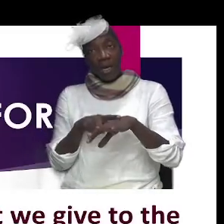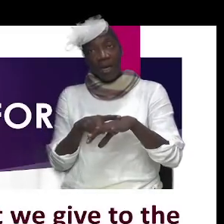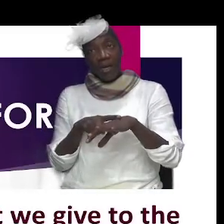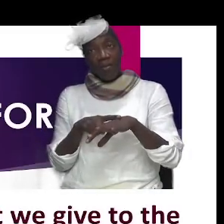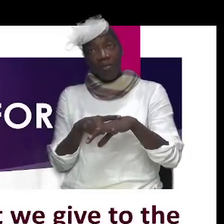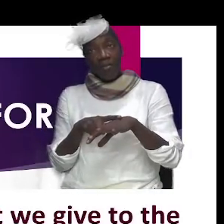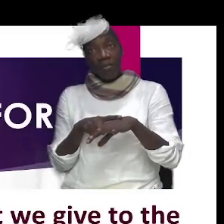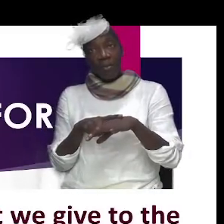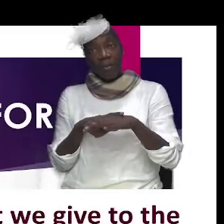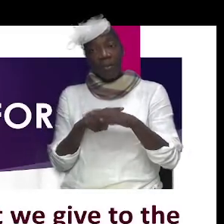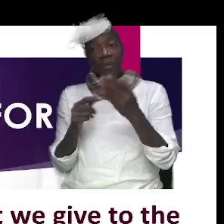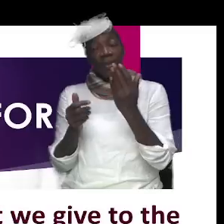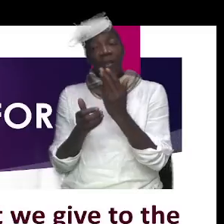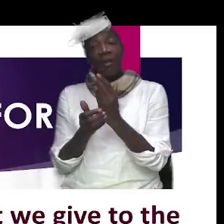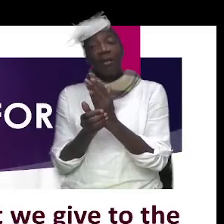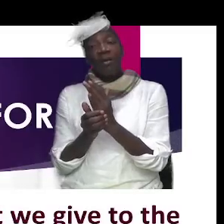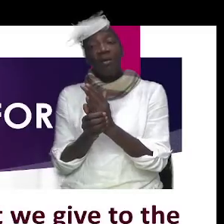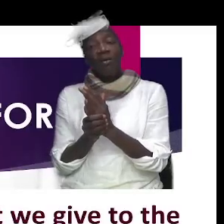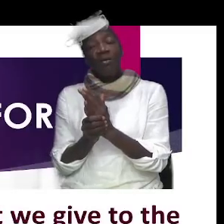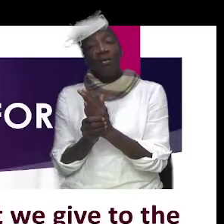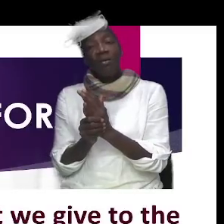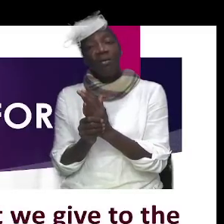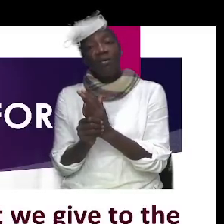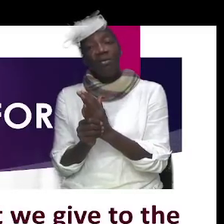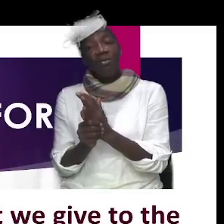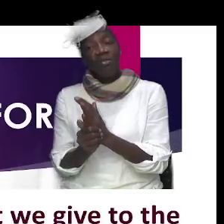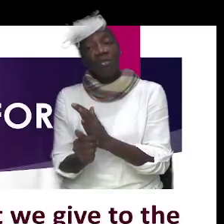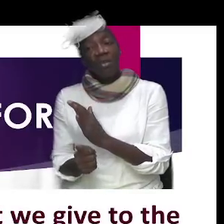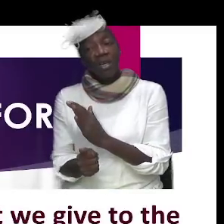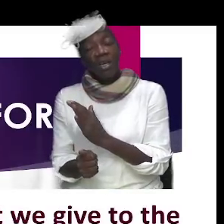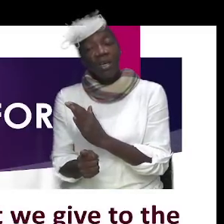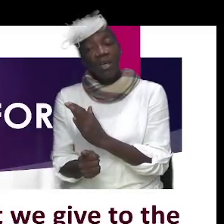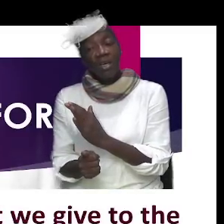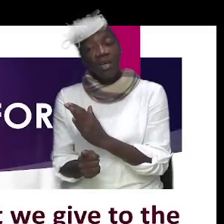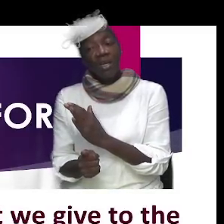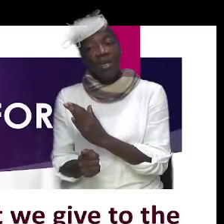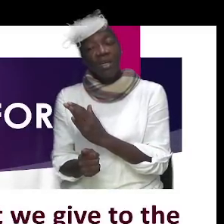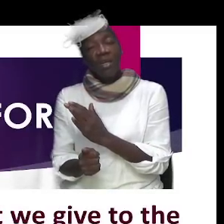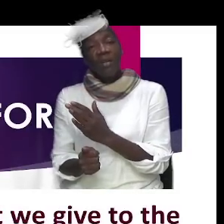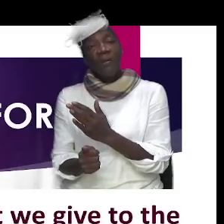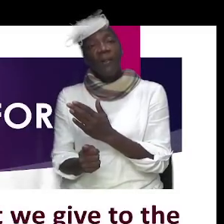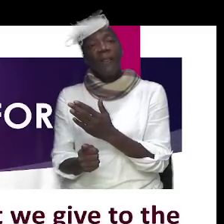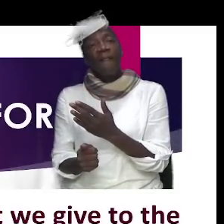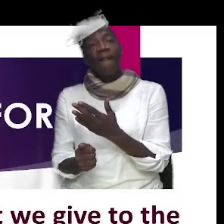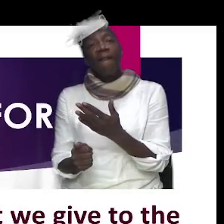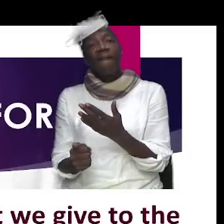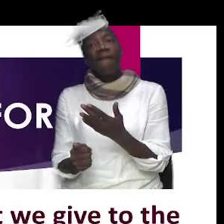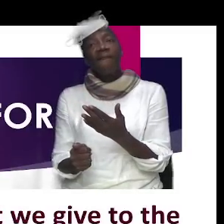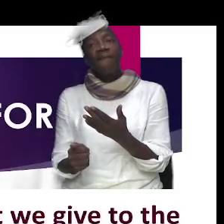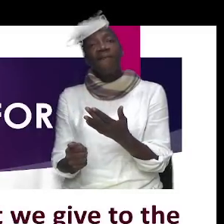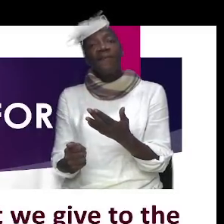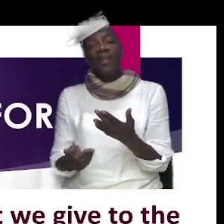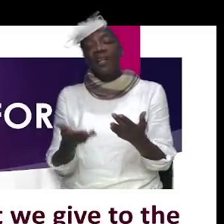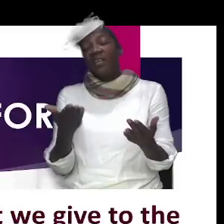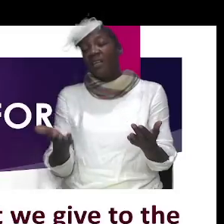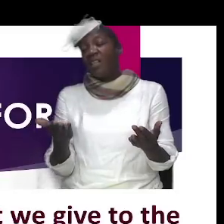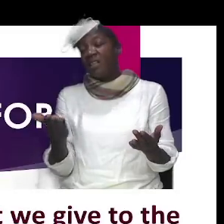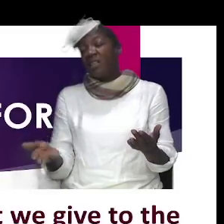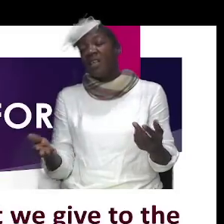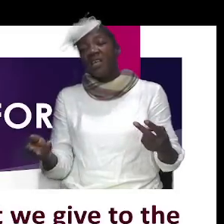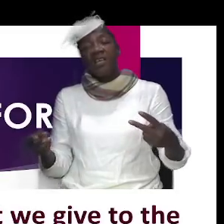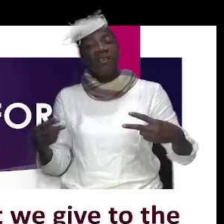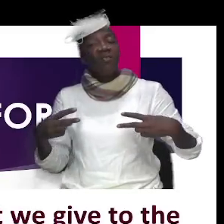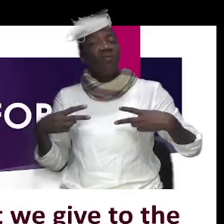our talents, and our treasures. And when you talk about treasures, it's talking about the assets, the things that we